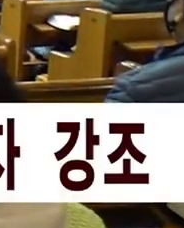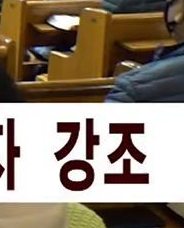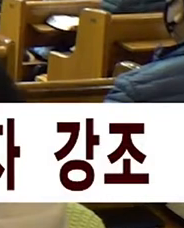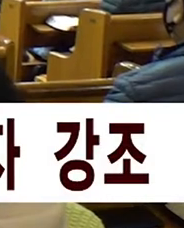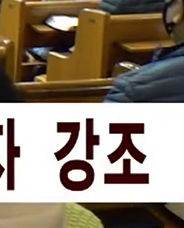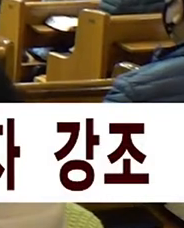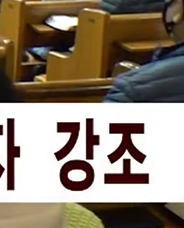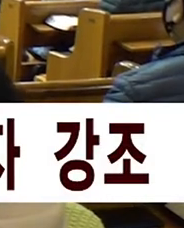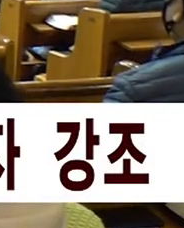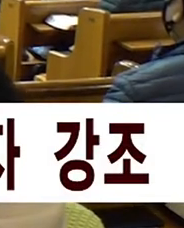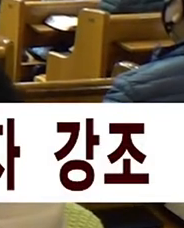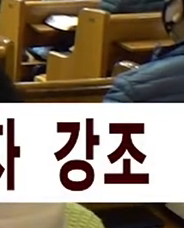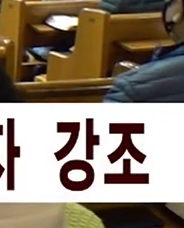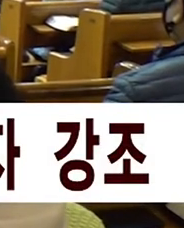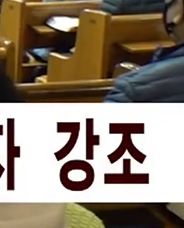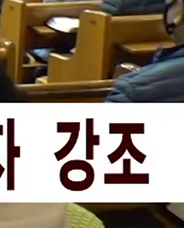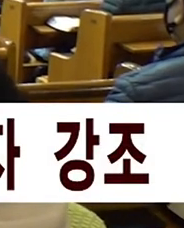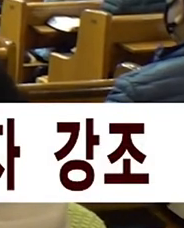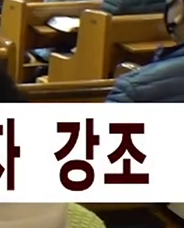foreign